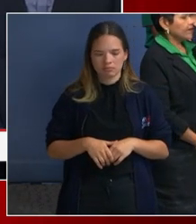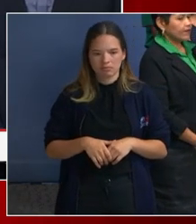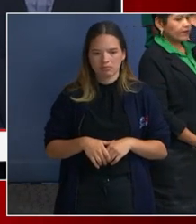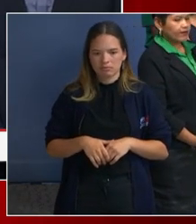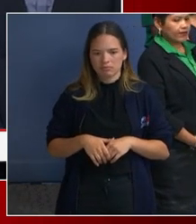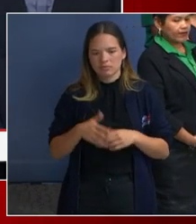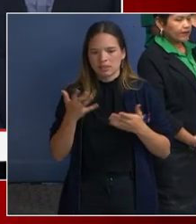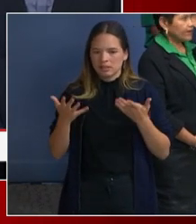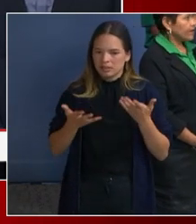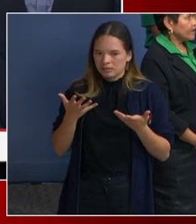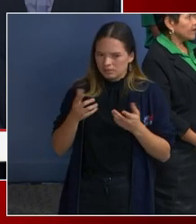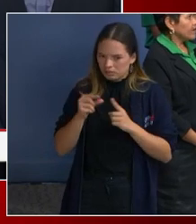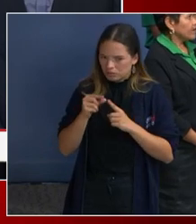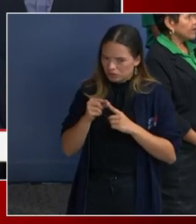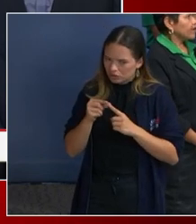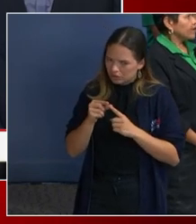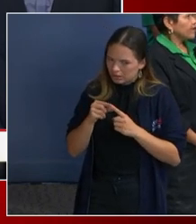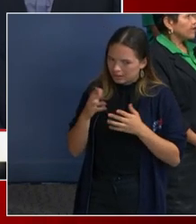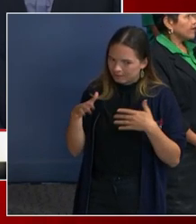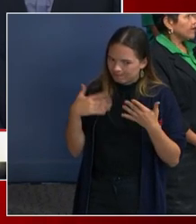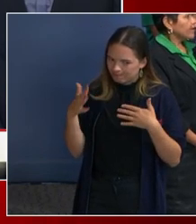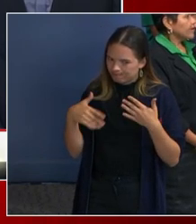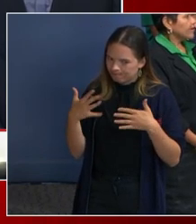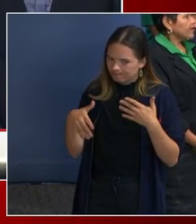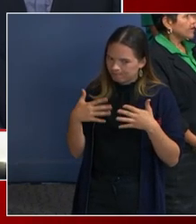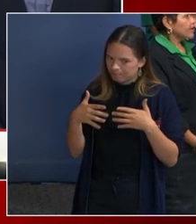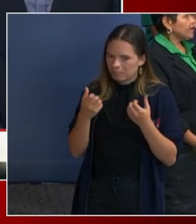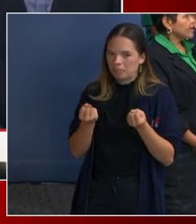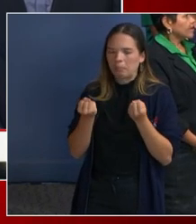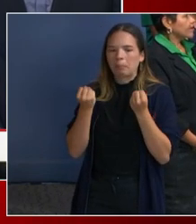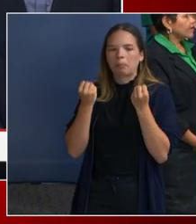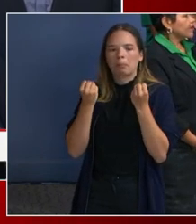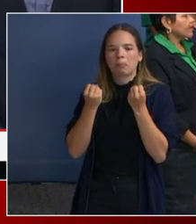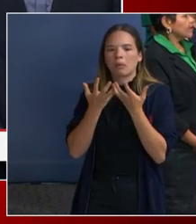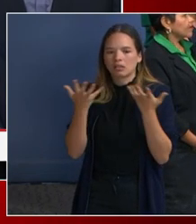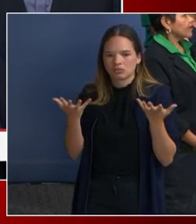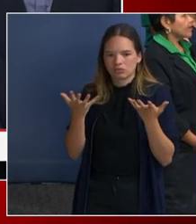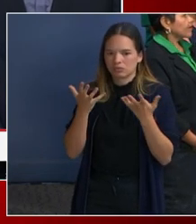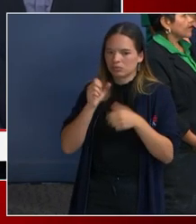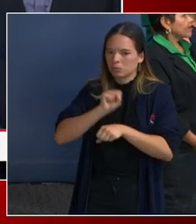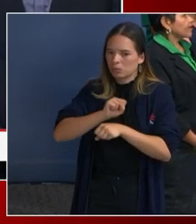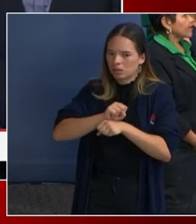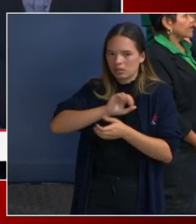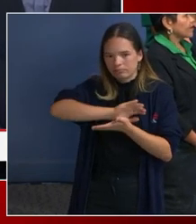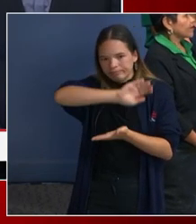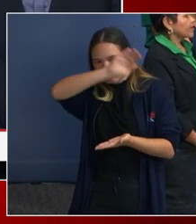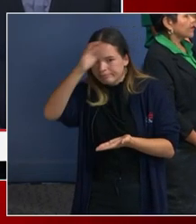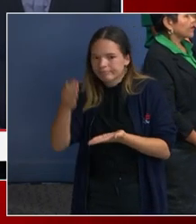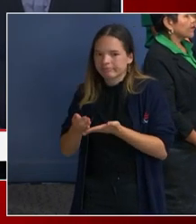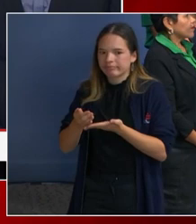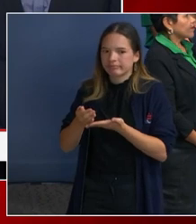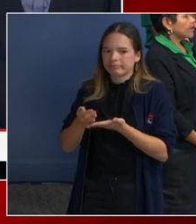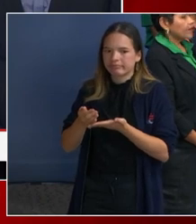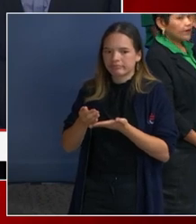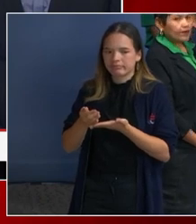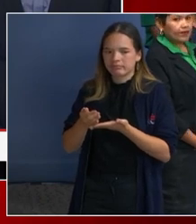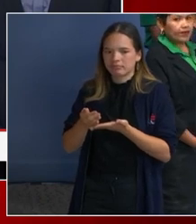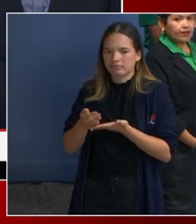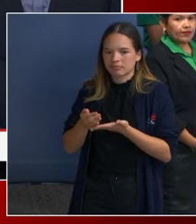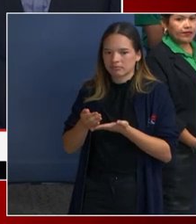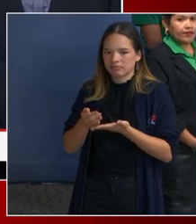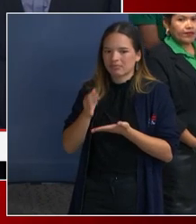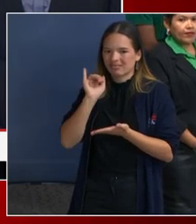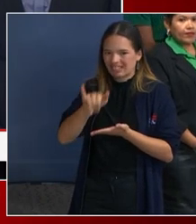was the volume of the work and our expectation that could increase really